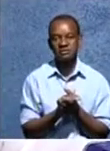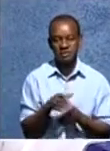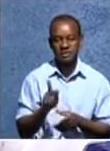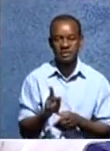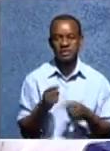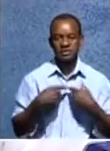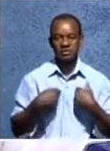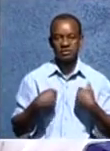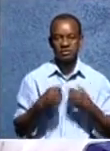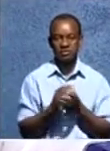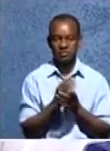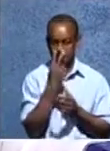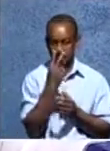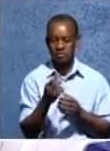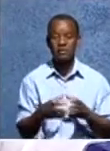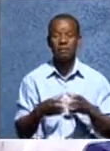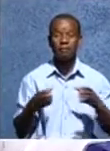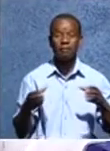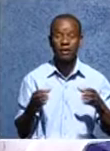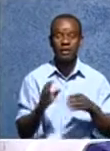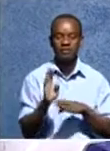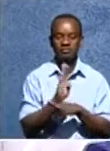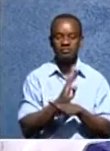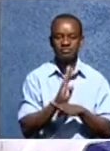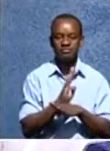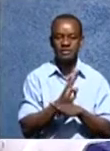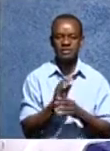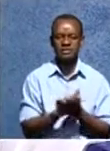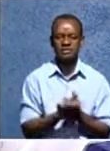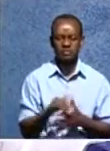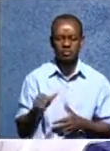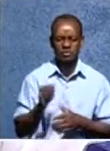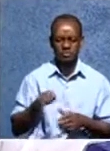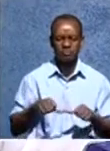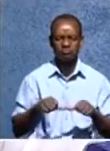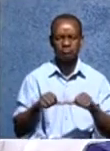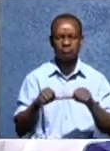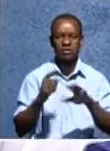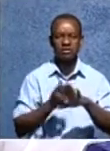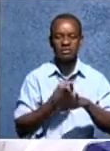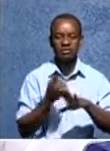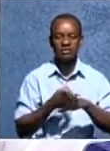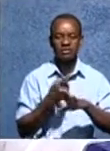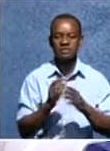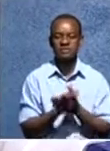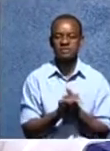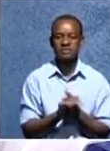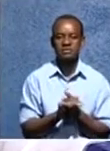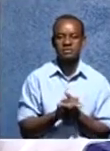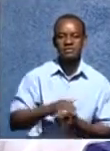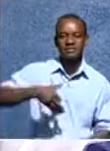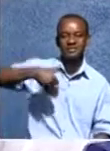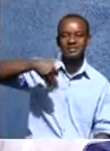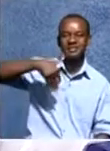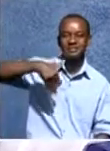at is, again, the niche markets have come quite prominent products at the end of the day. So Namibia being, that's